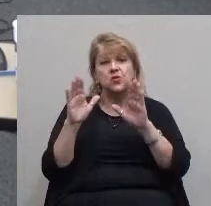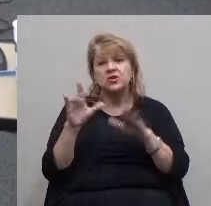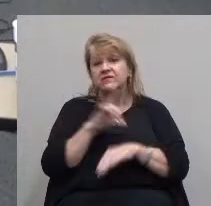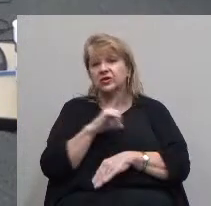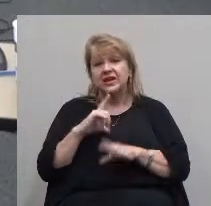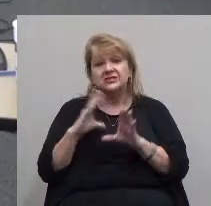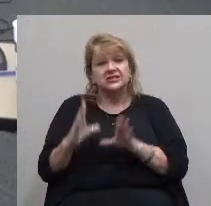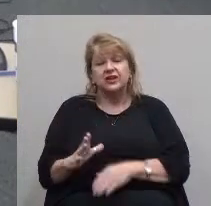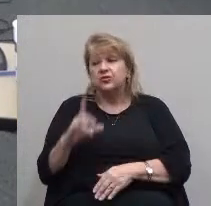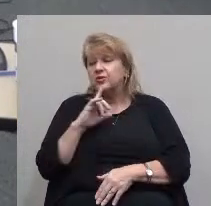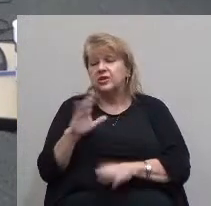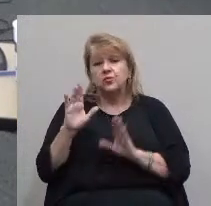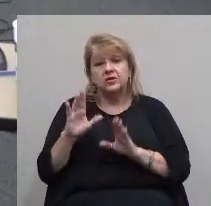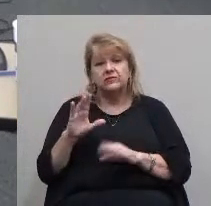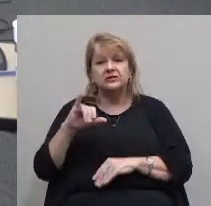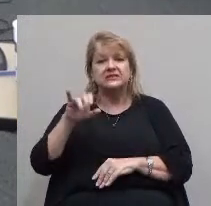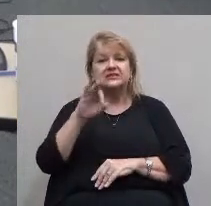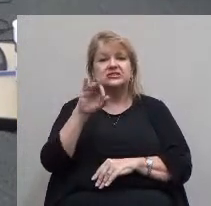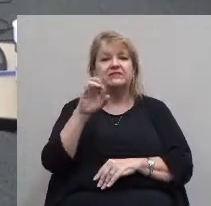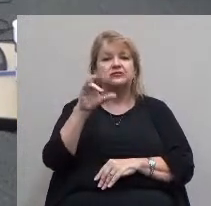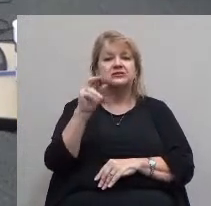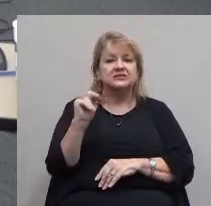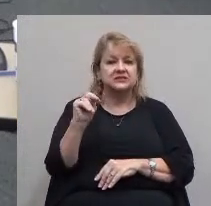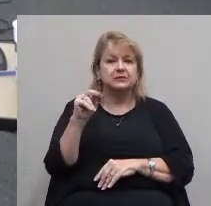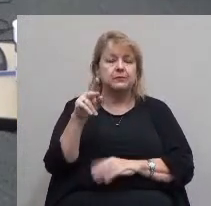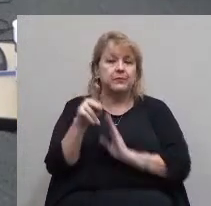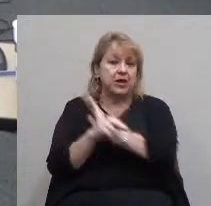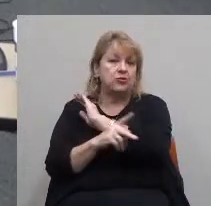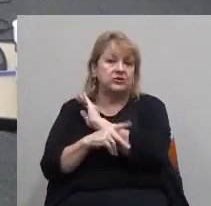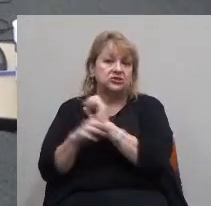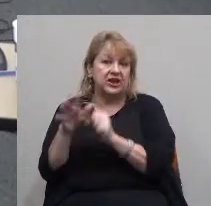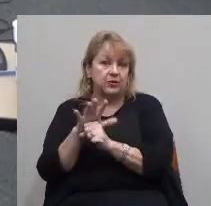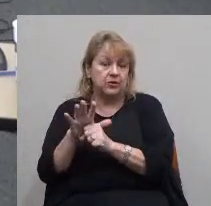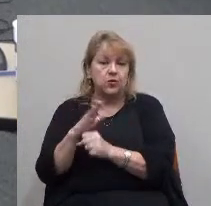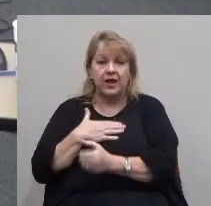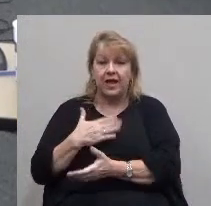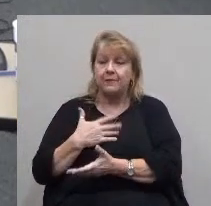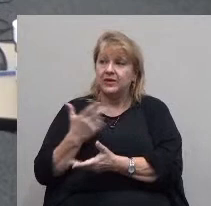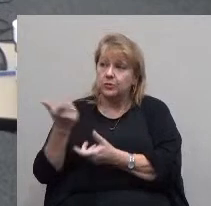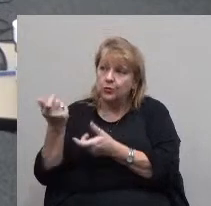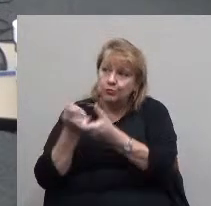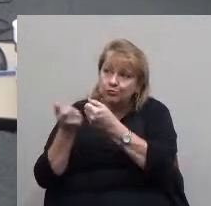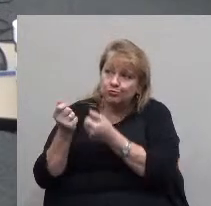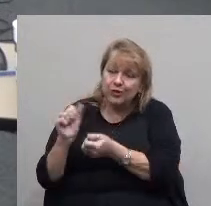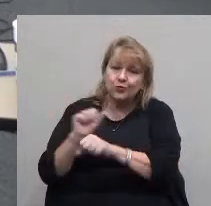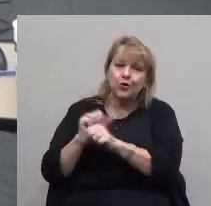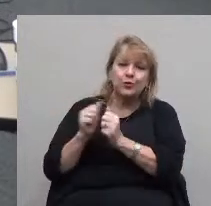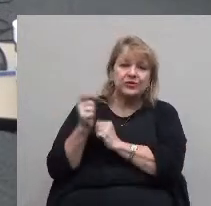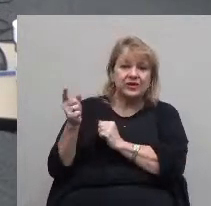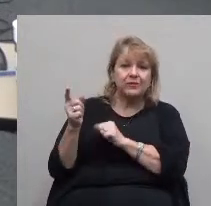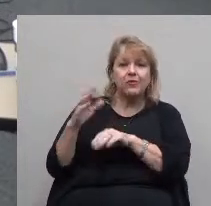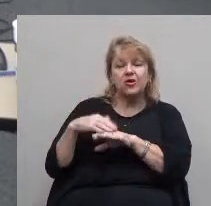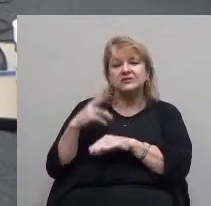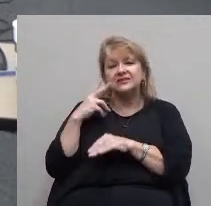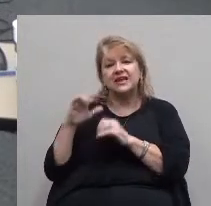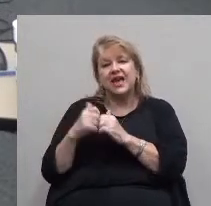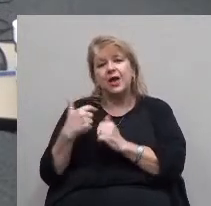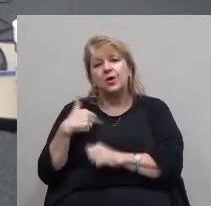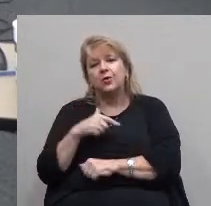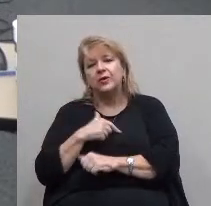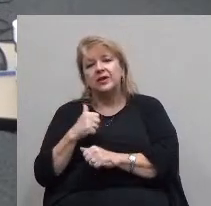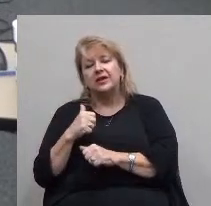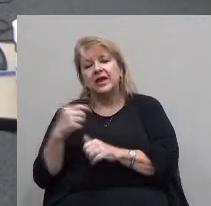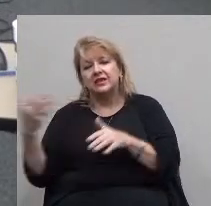wonderful legislator from the Jefferson Parish area, and so we're happy to work with him on seeing how we